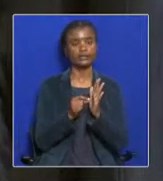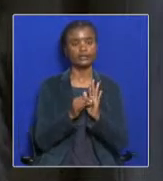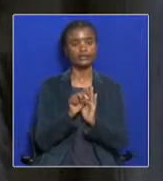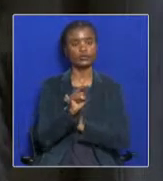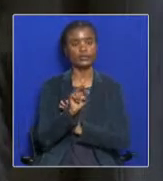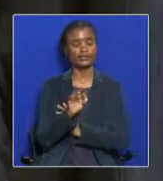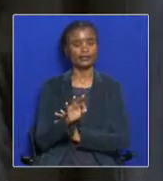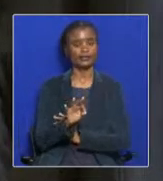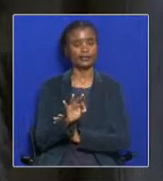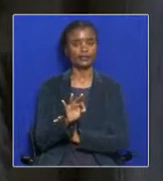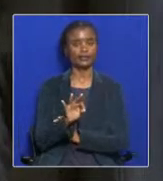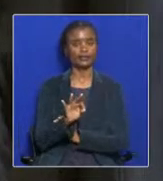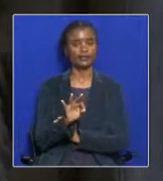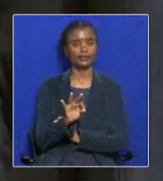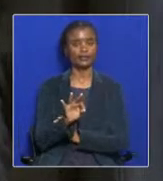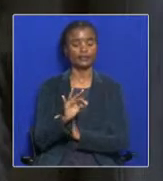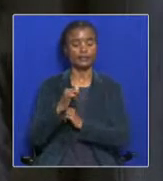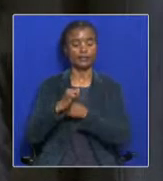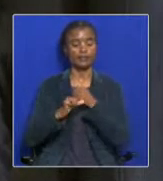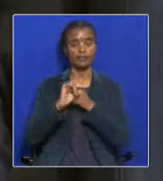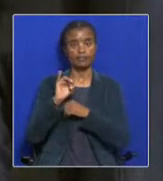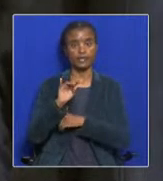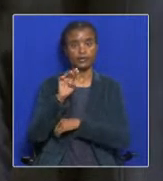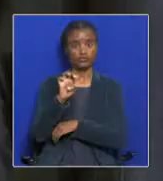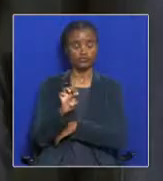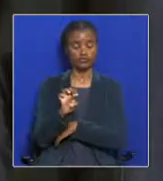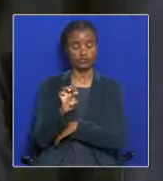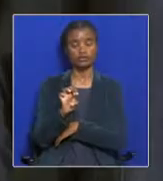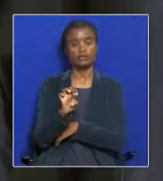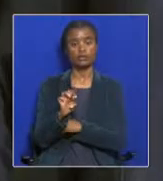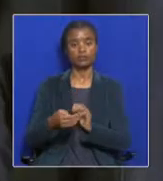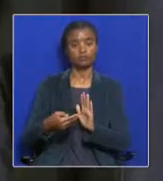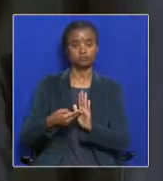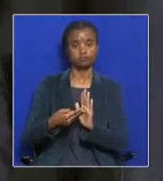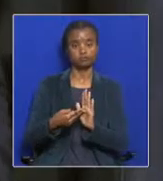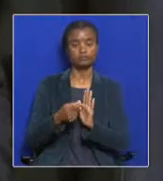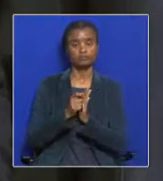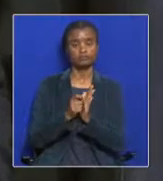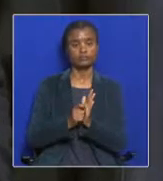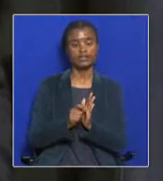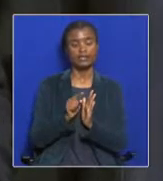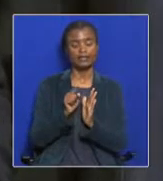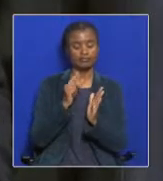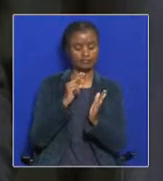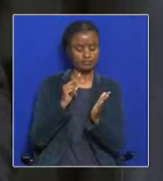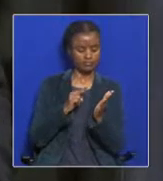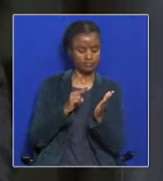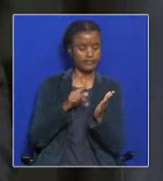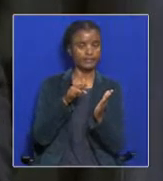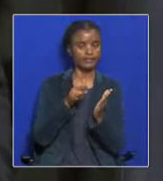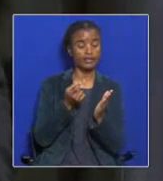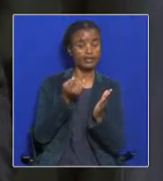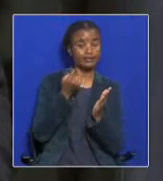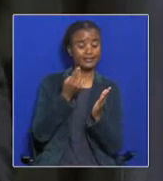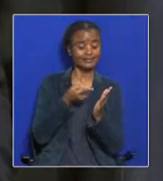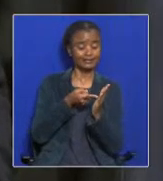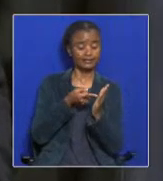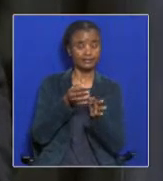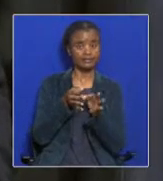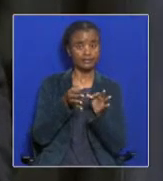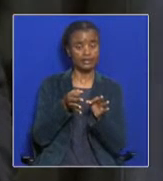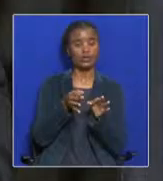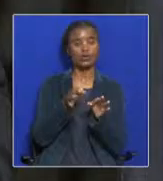of June, and from what I understand, your explanation, your clarification this